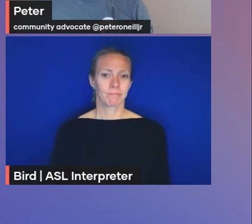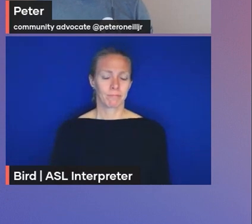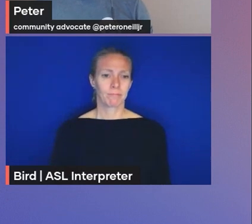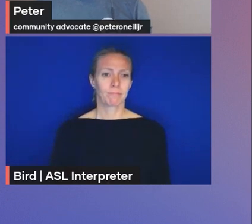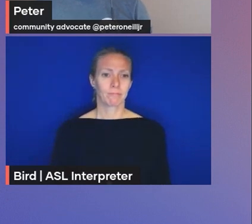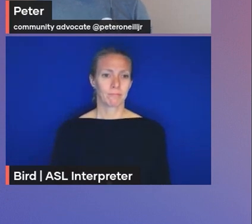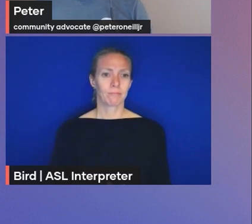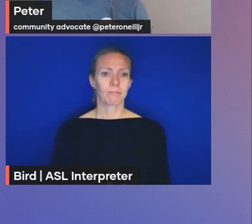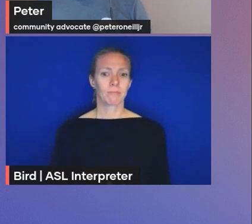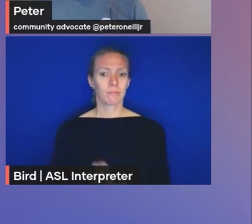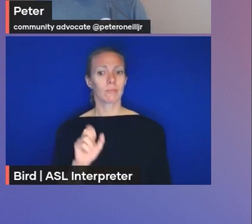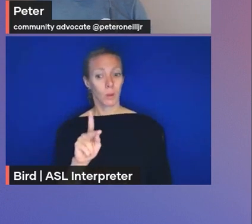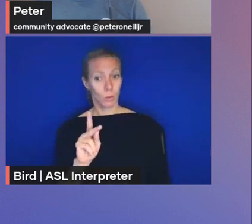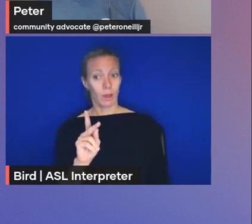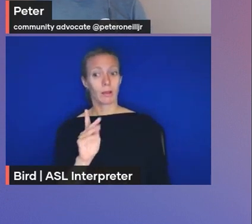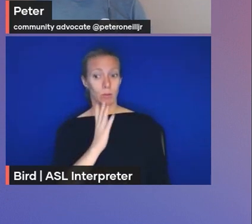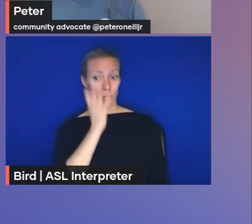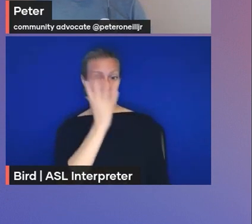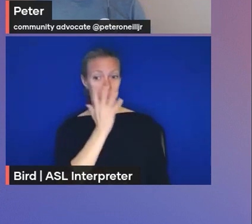think that looks good.